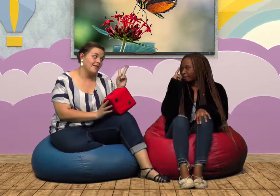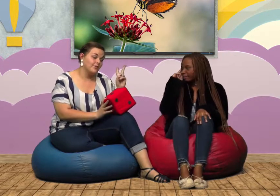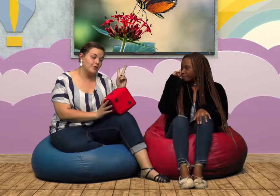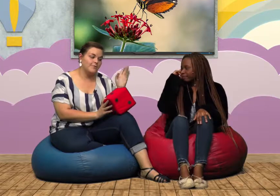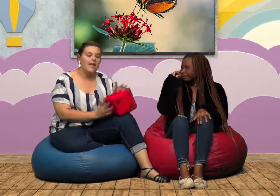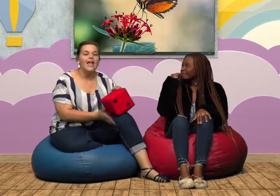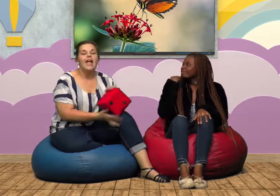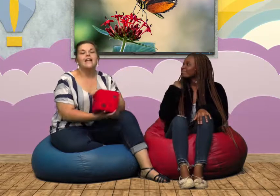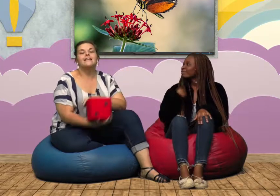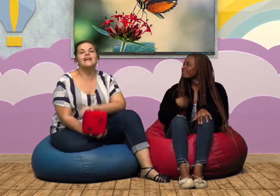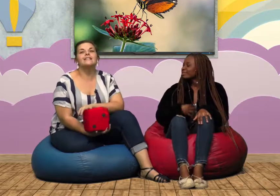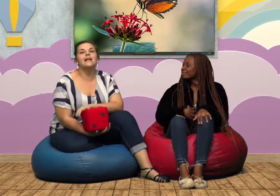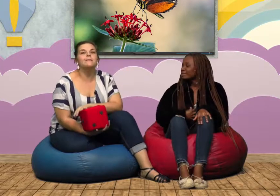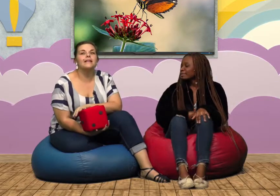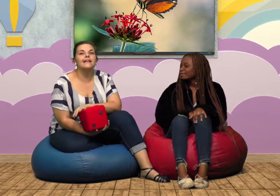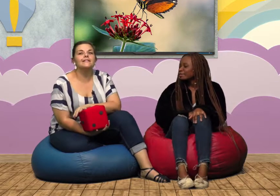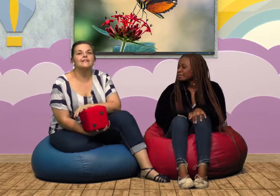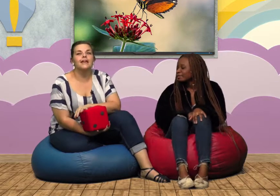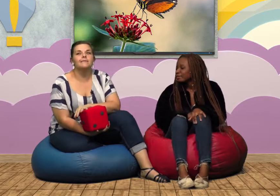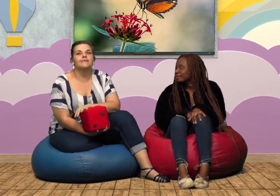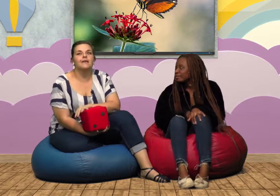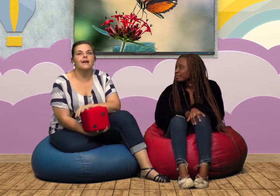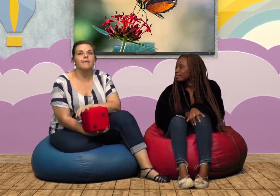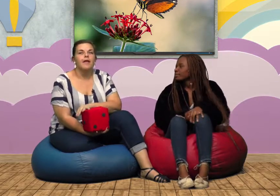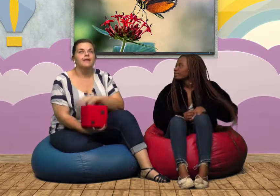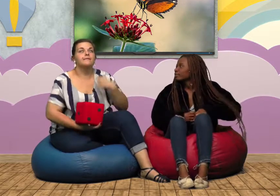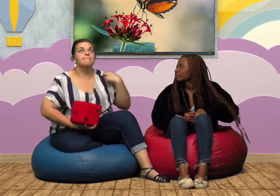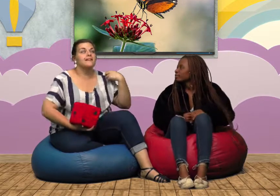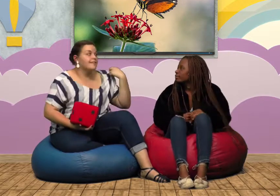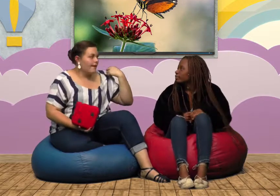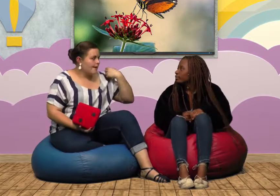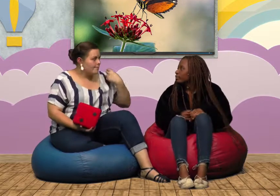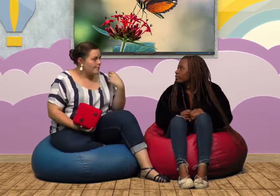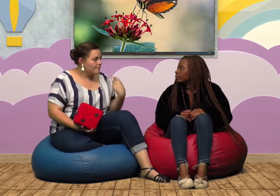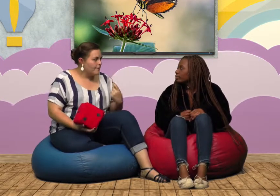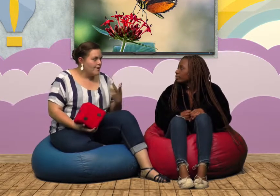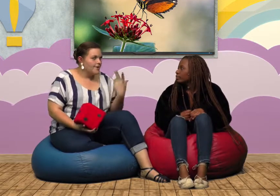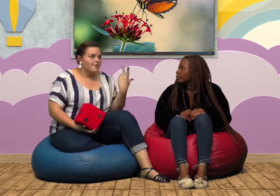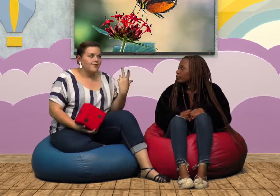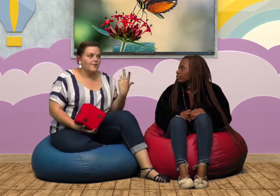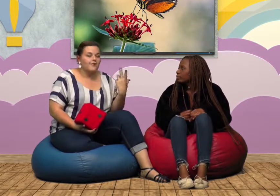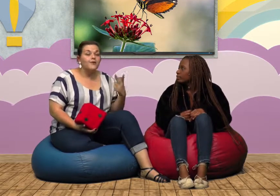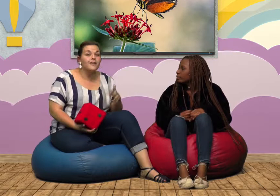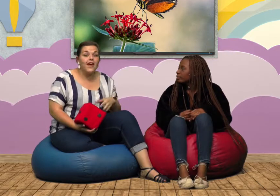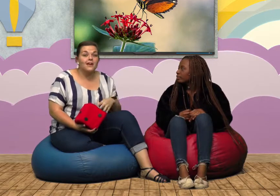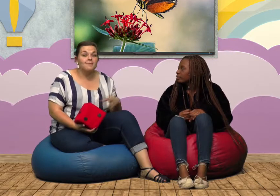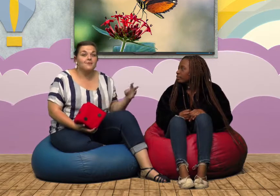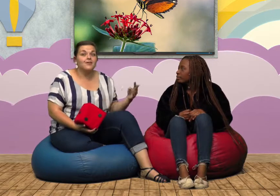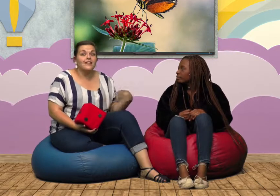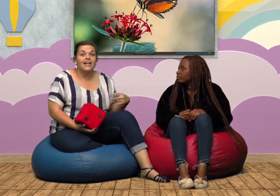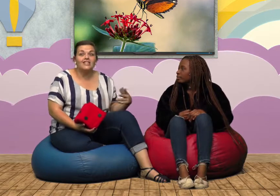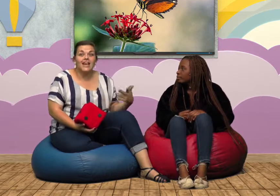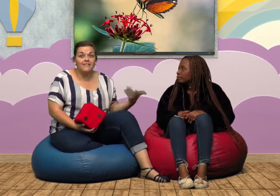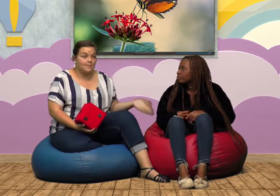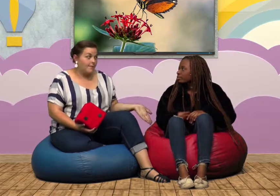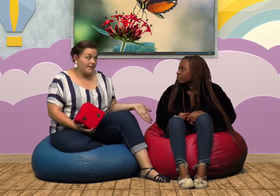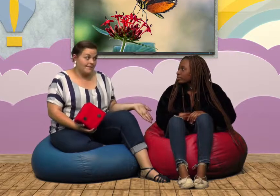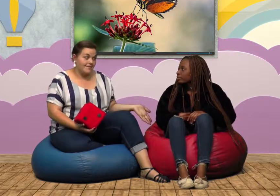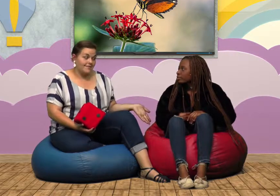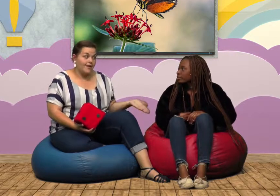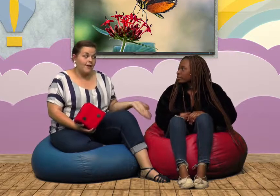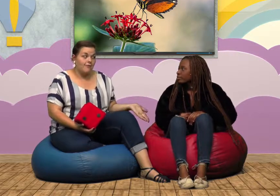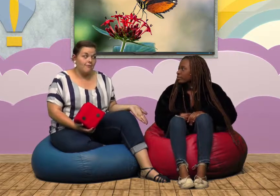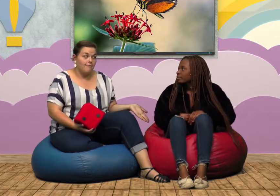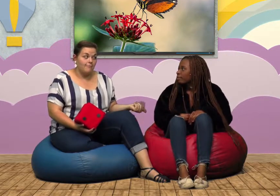Yeah. 2. Next up, let's name some domestic animals. So those are the animals you can actually have as